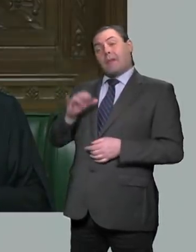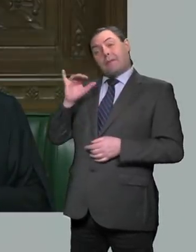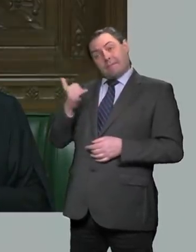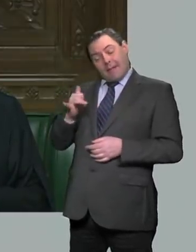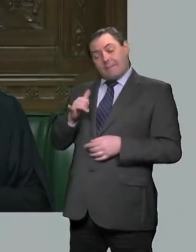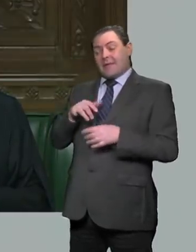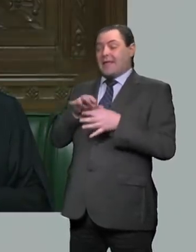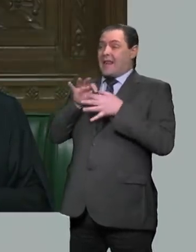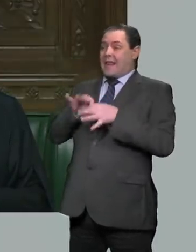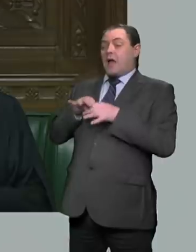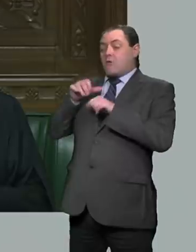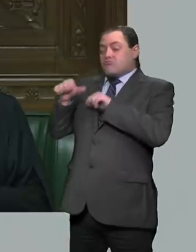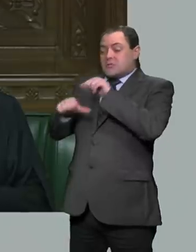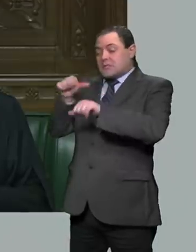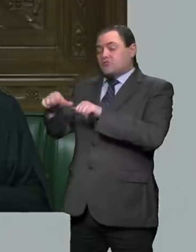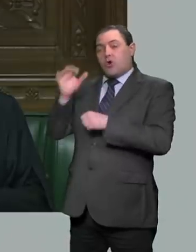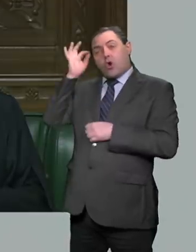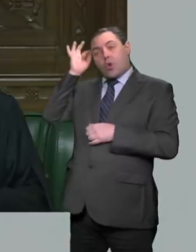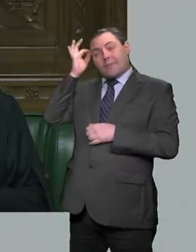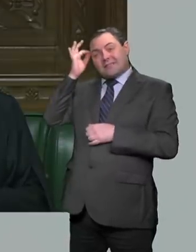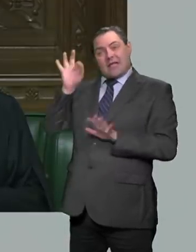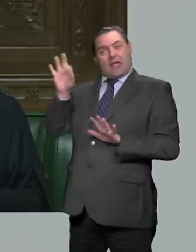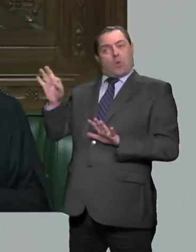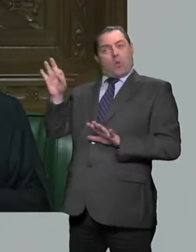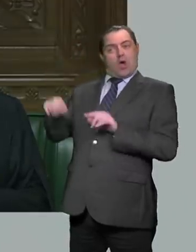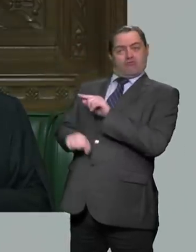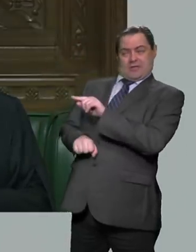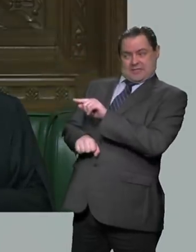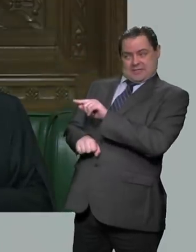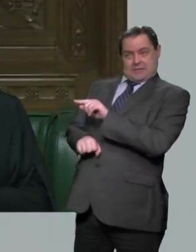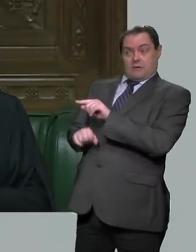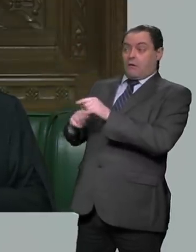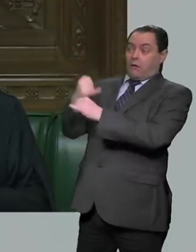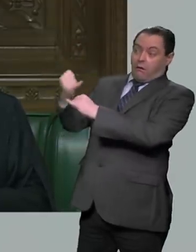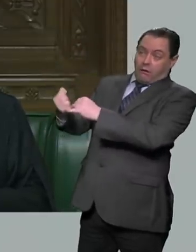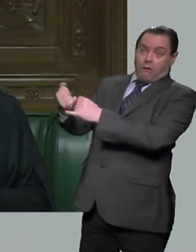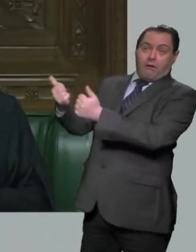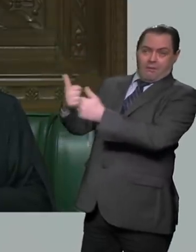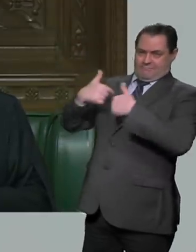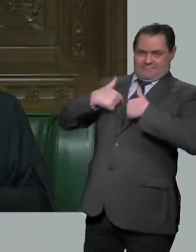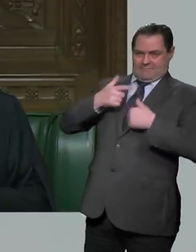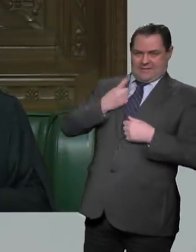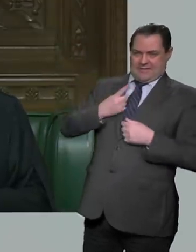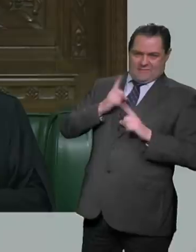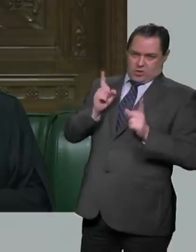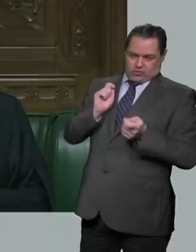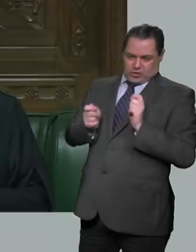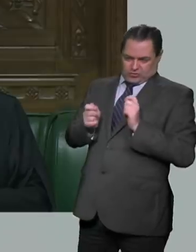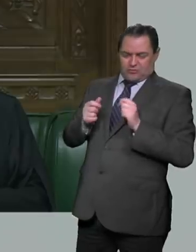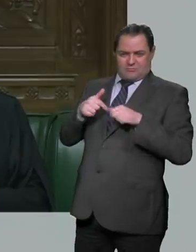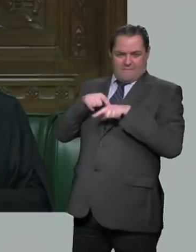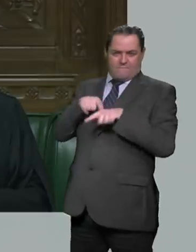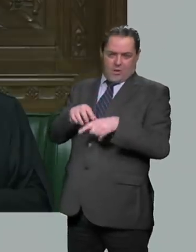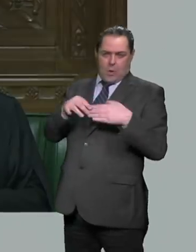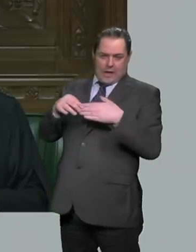the Procedure Committee inquiry, but it's not for me to change the practice unilaterally. Therefore,